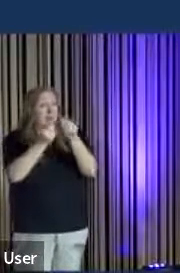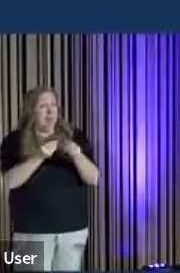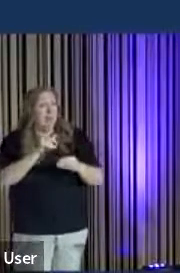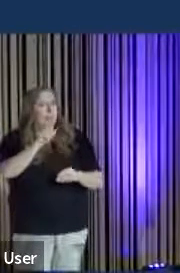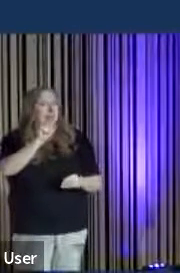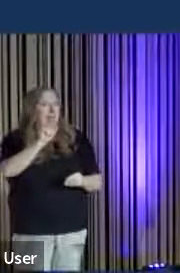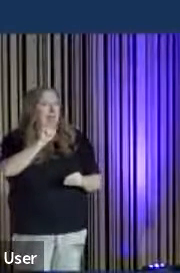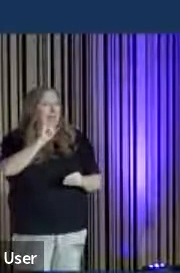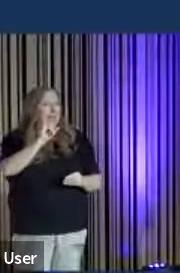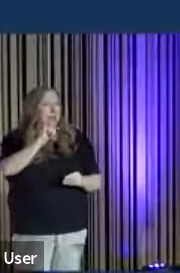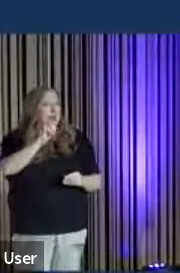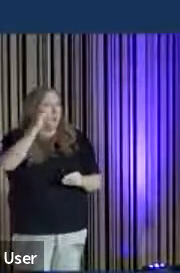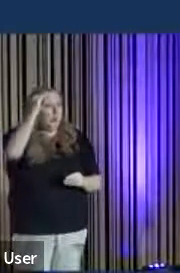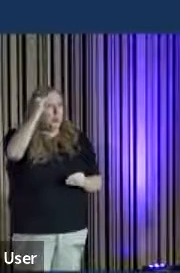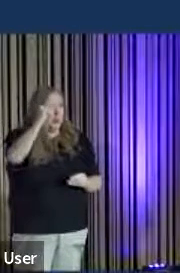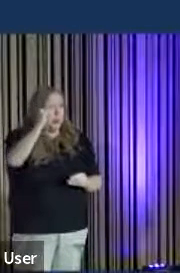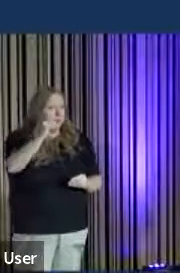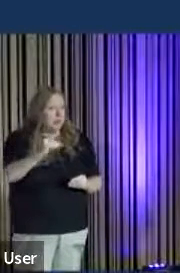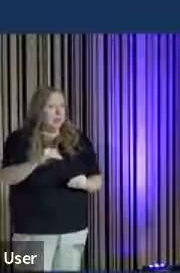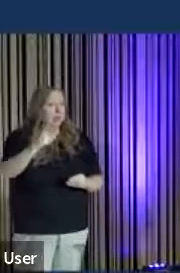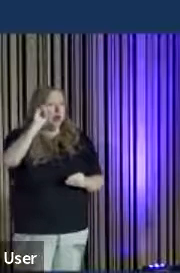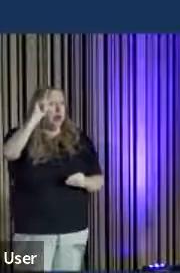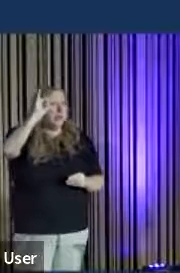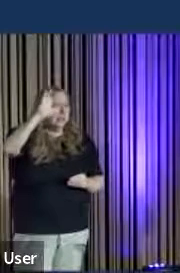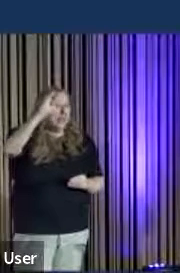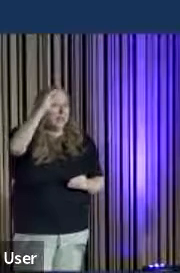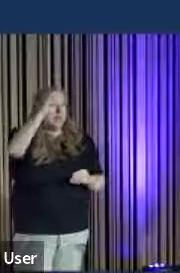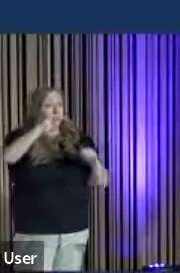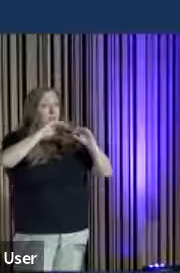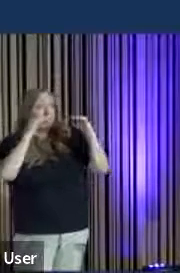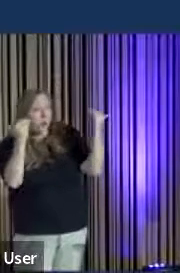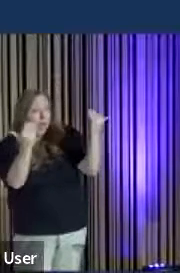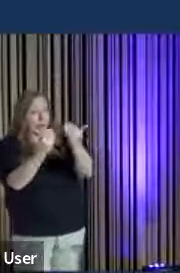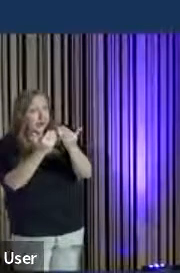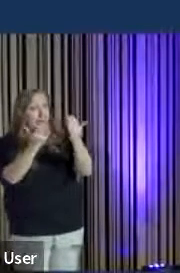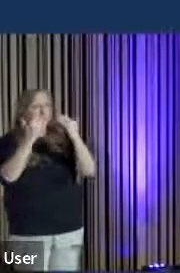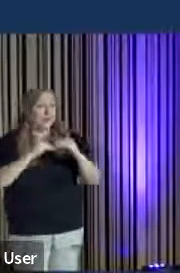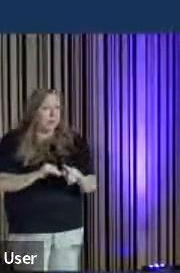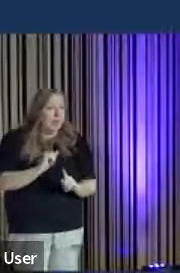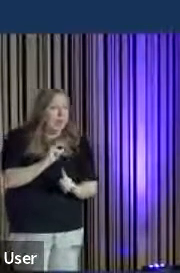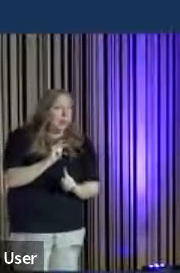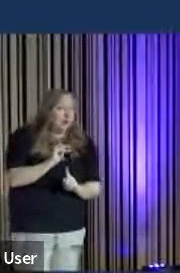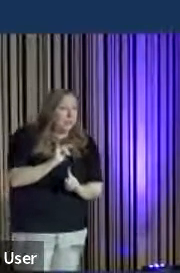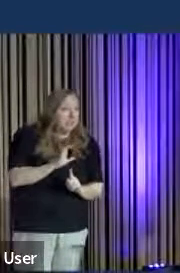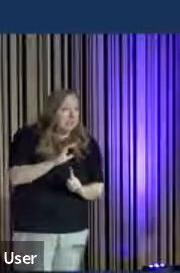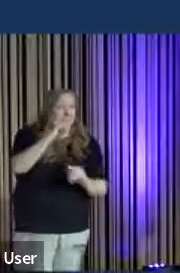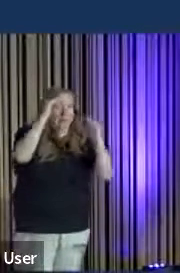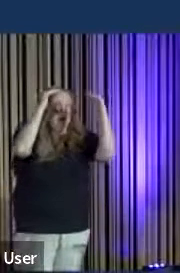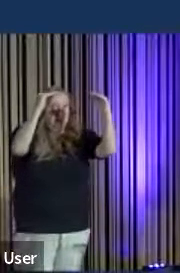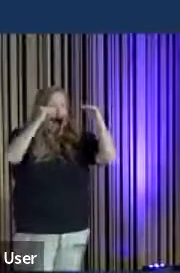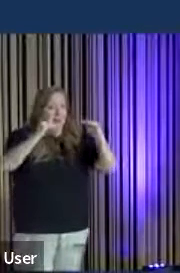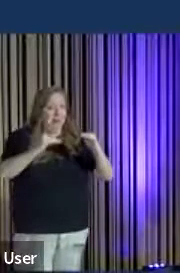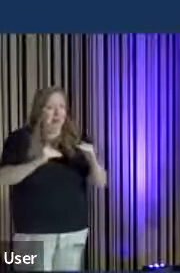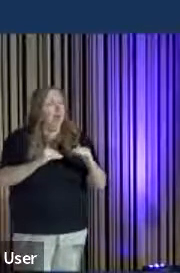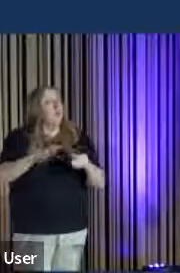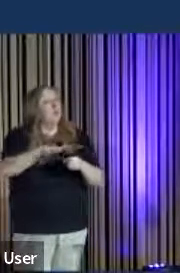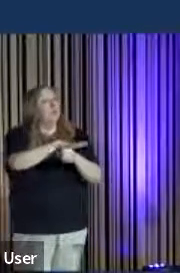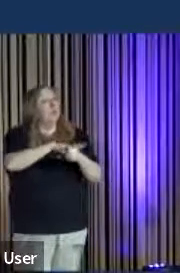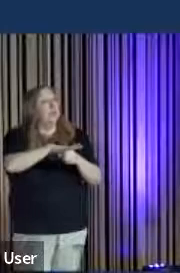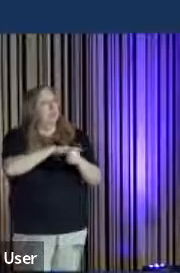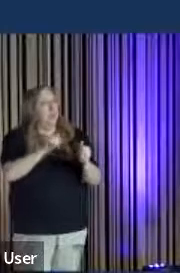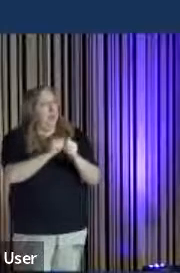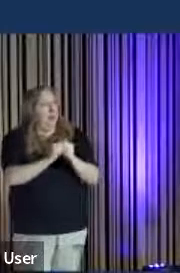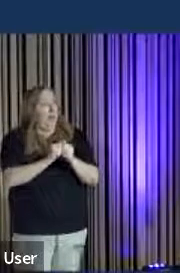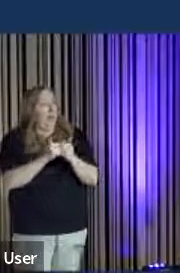Arctic on the top through equator to Antarctic at the bottom, then we can see that those regions with the highest changes